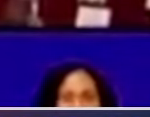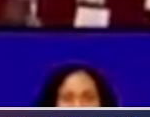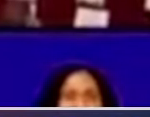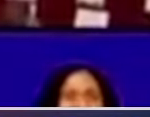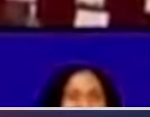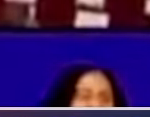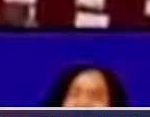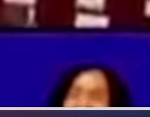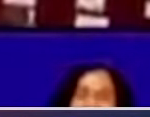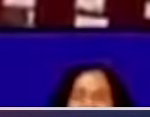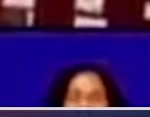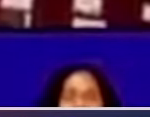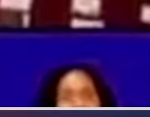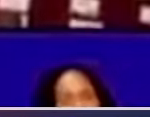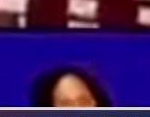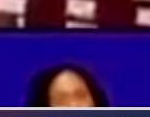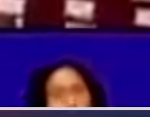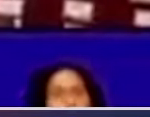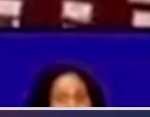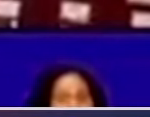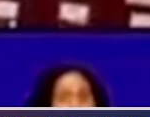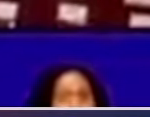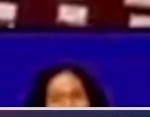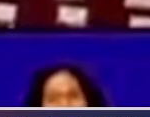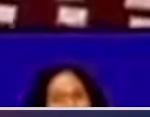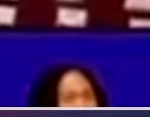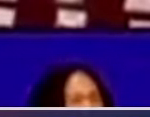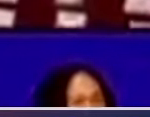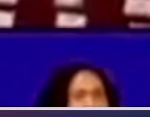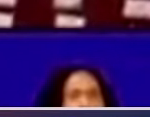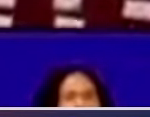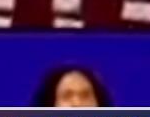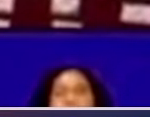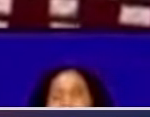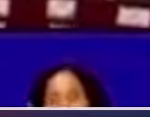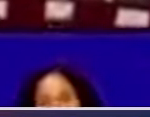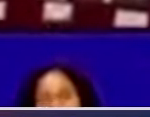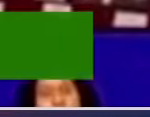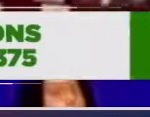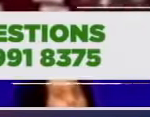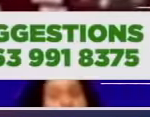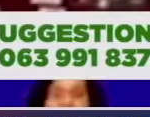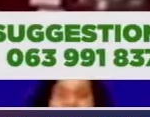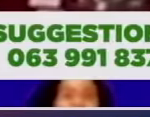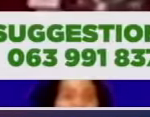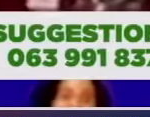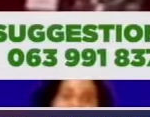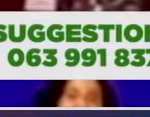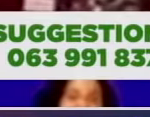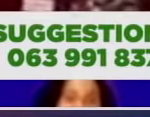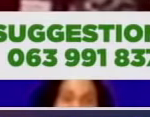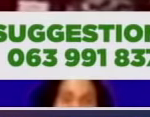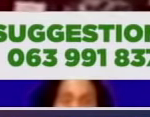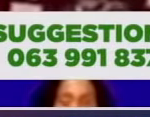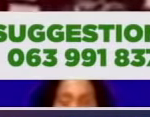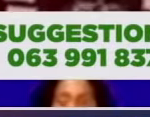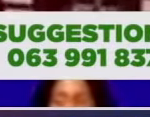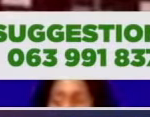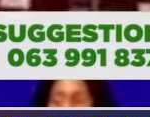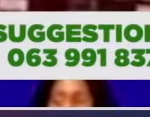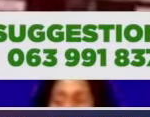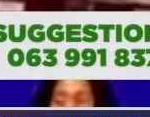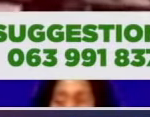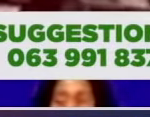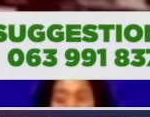And again on Thursday, you told us that those responsible for state capture will be punished. But if you'd read